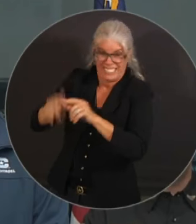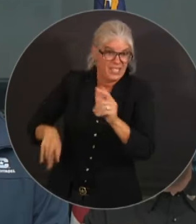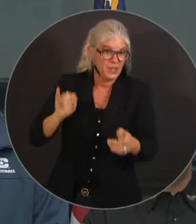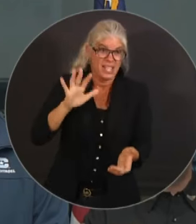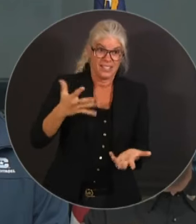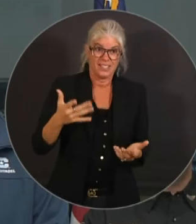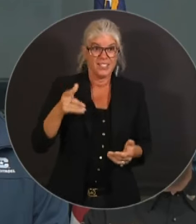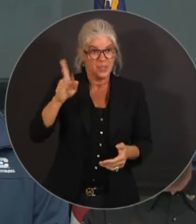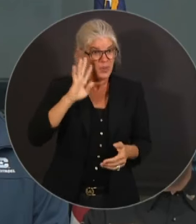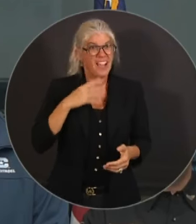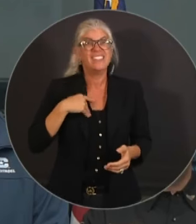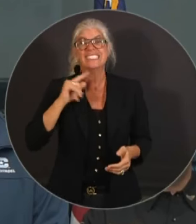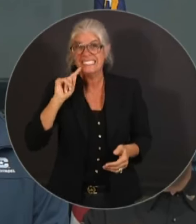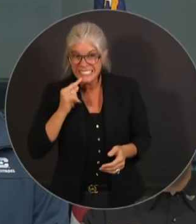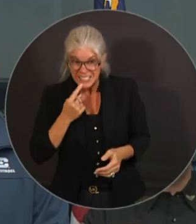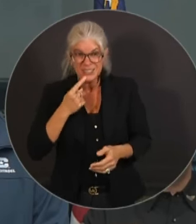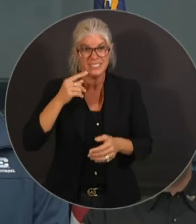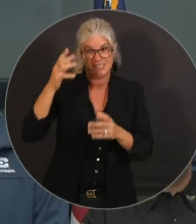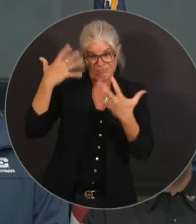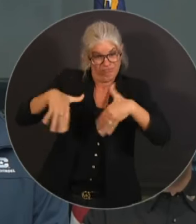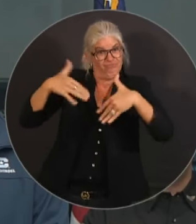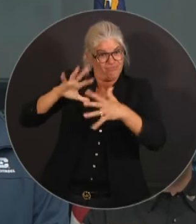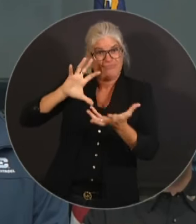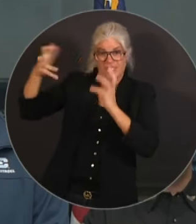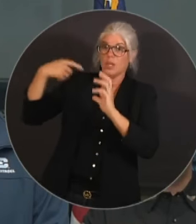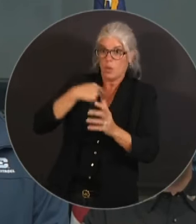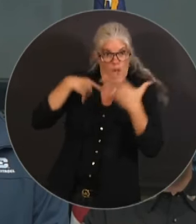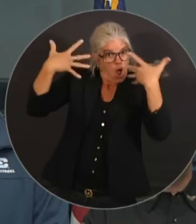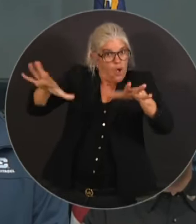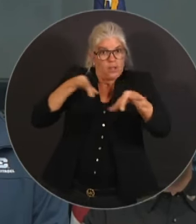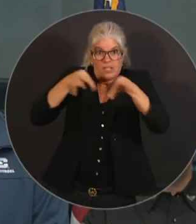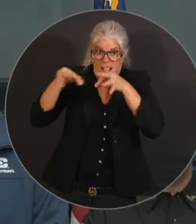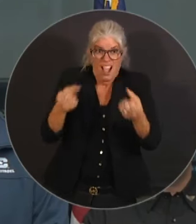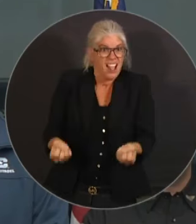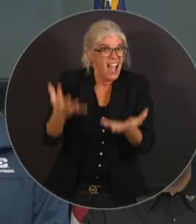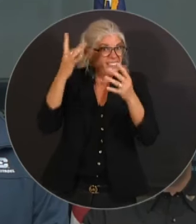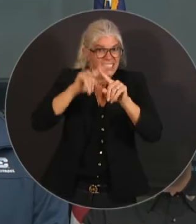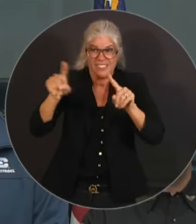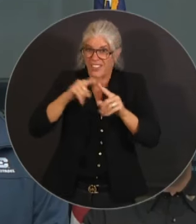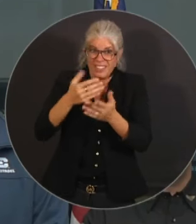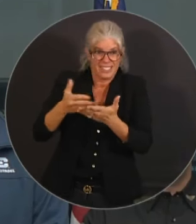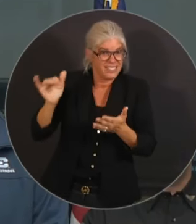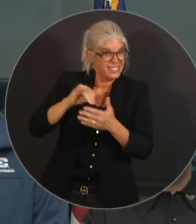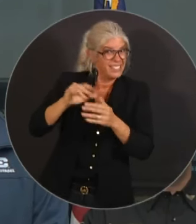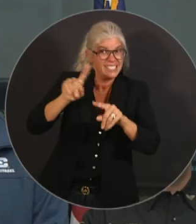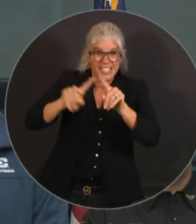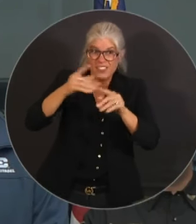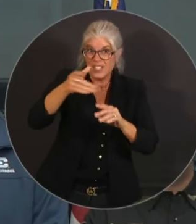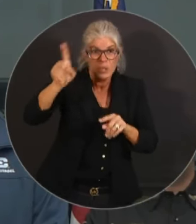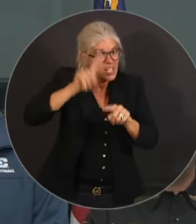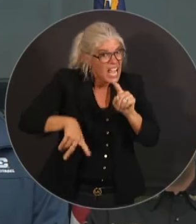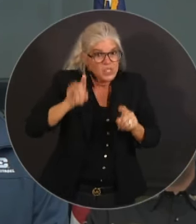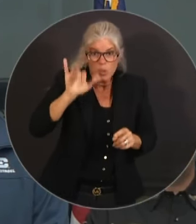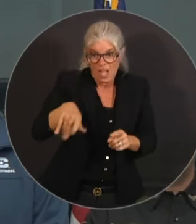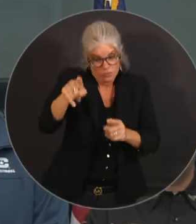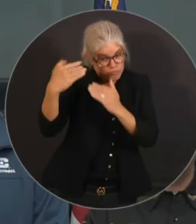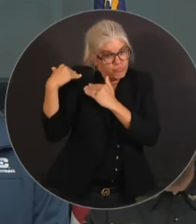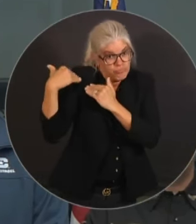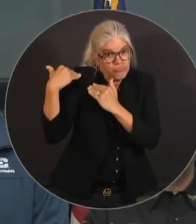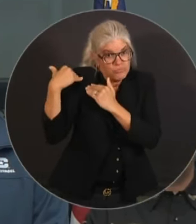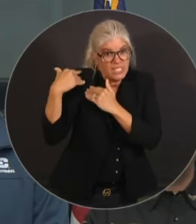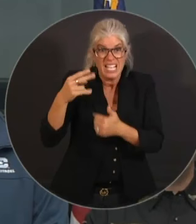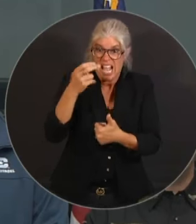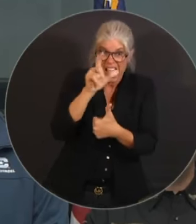case for Milton. I know we've already brought a lot of people, held people accountable in post-Helene, and we will be